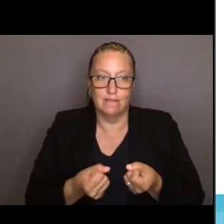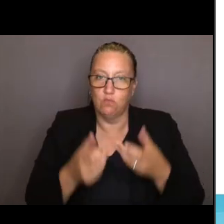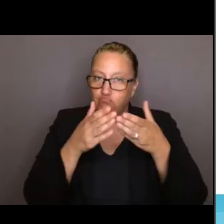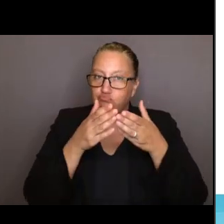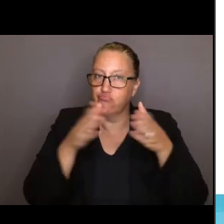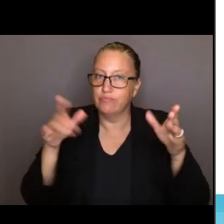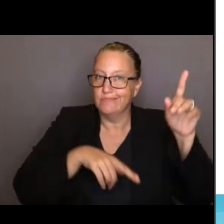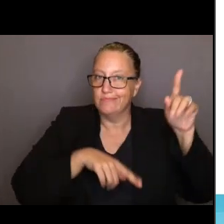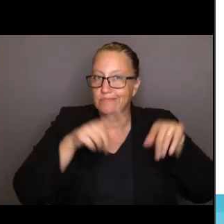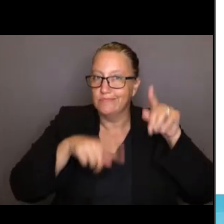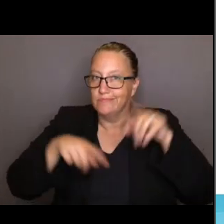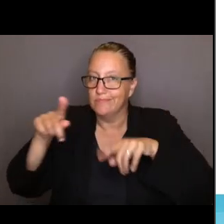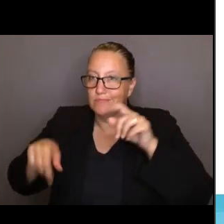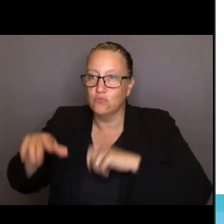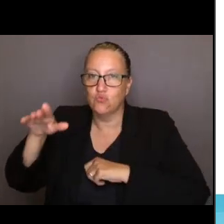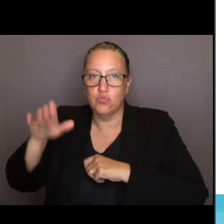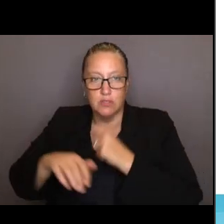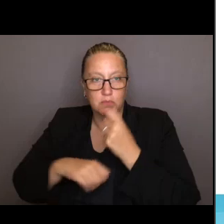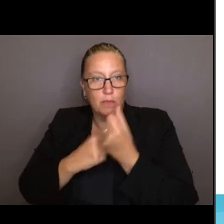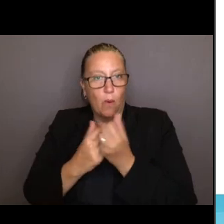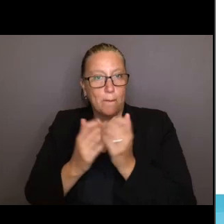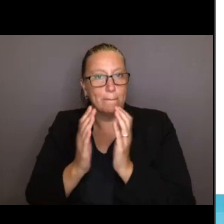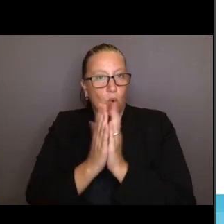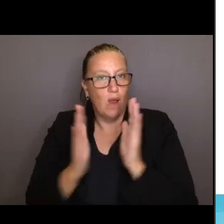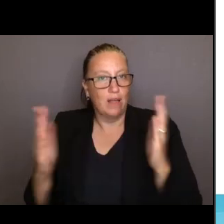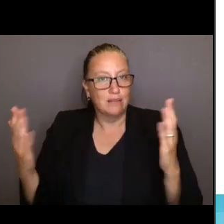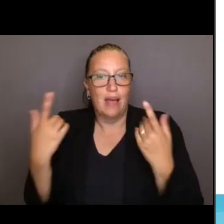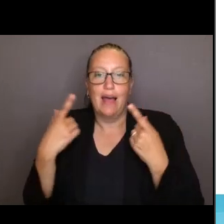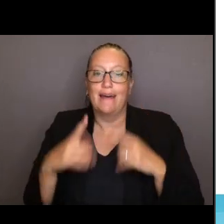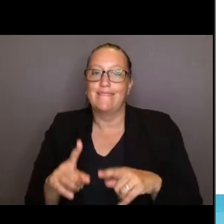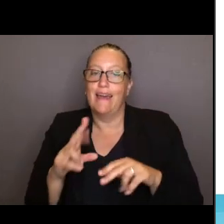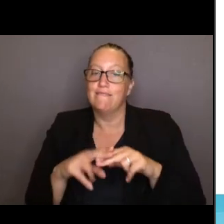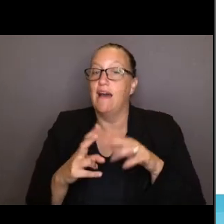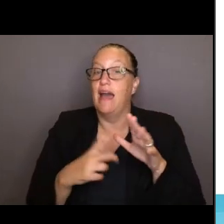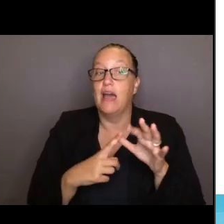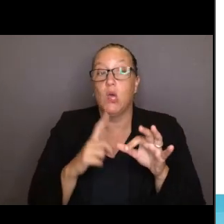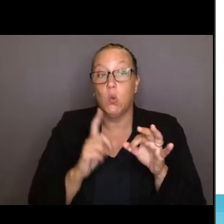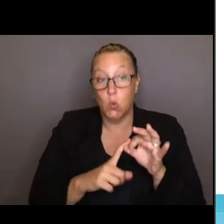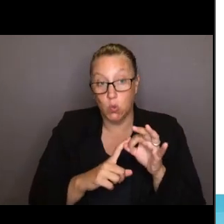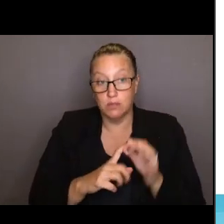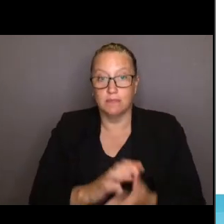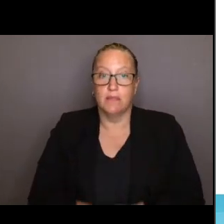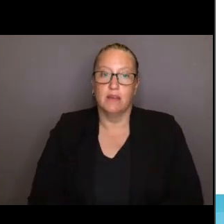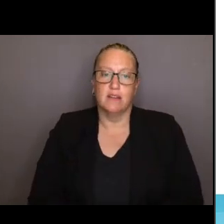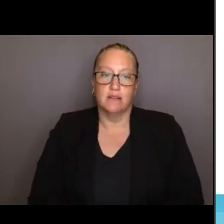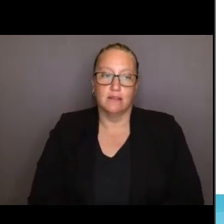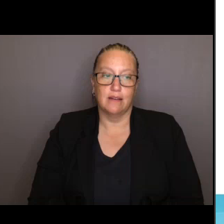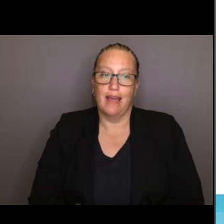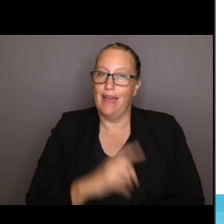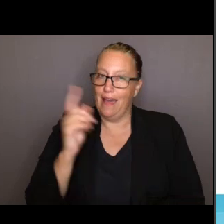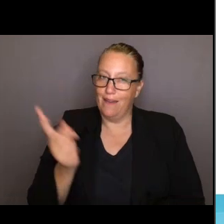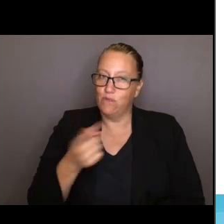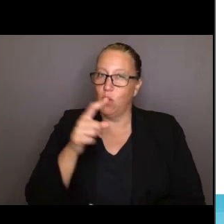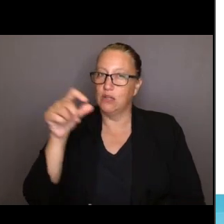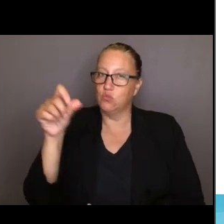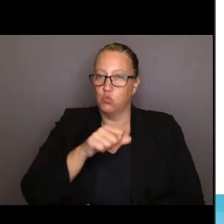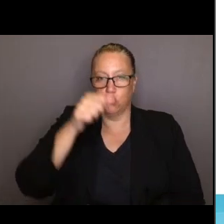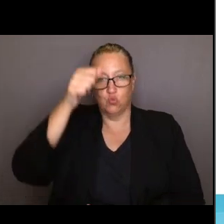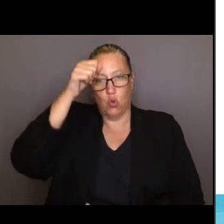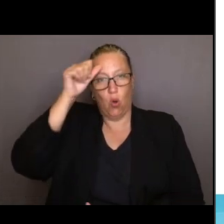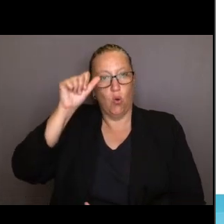variety of child support booklets and frequently asked question brochures. Everyone should be able to know the legal